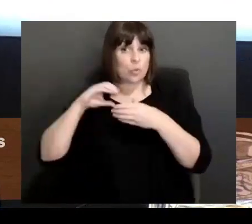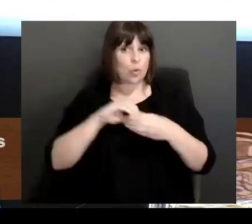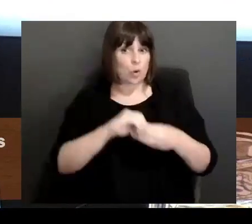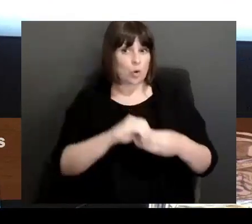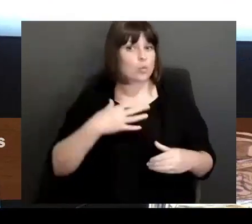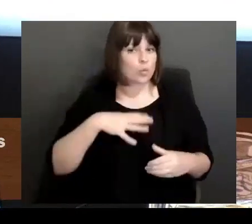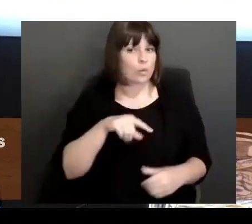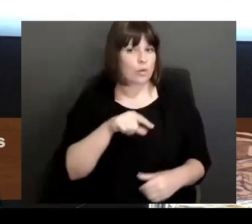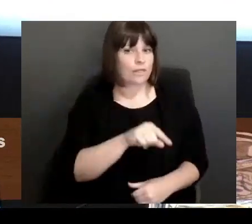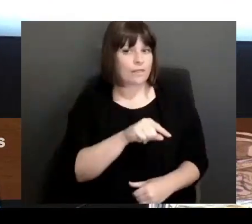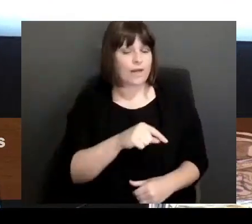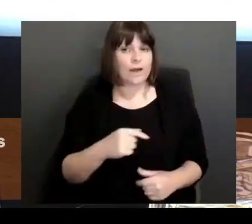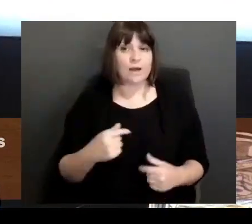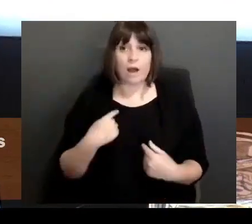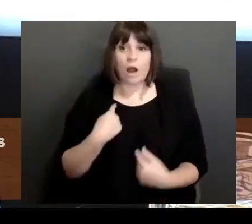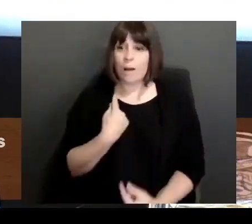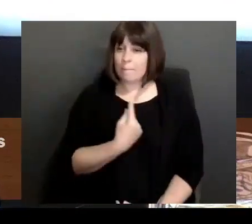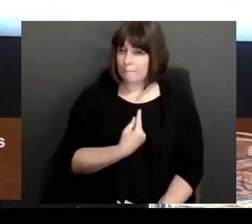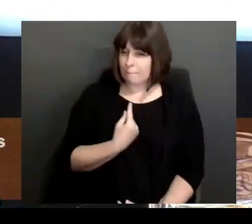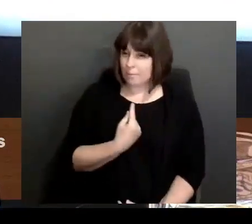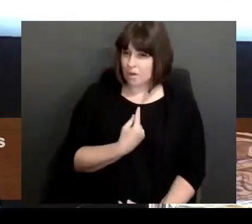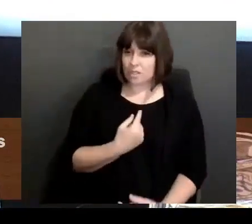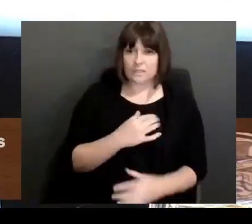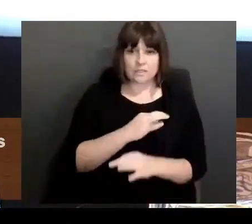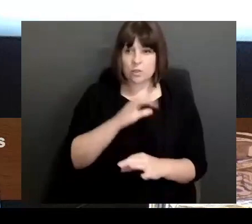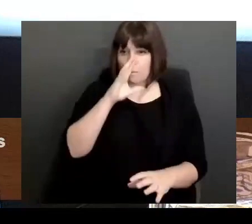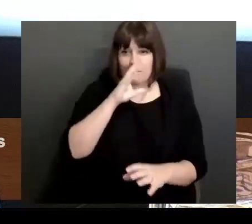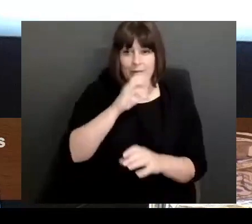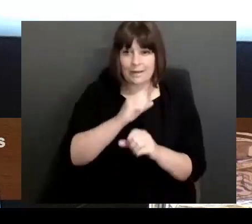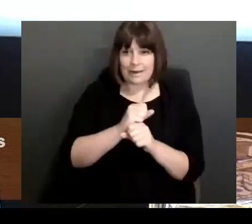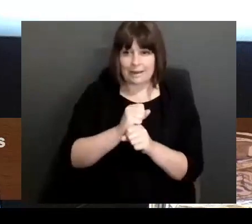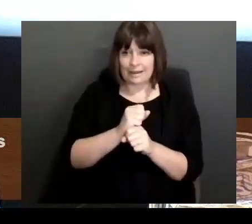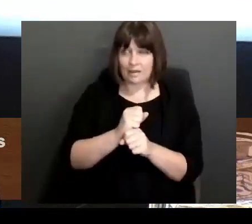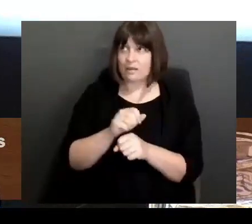view on that. I don't believe the government has made any,